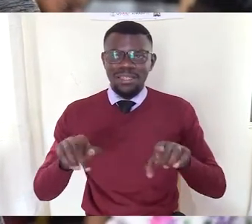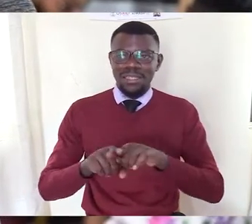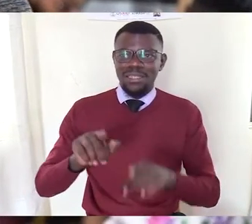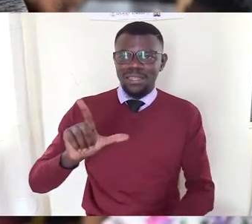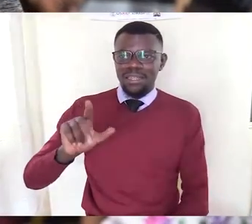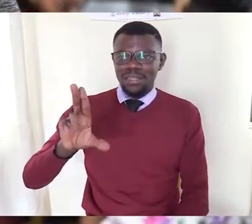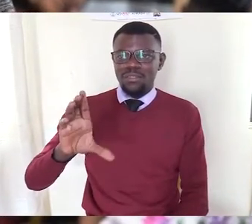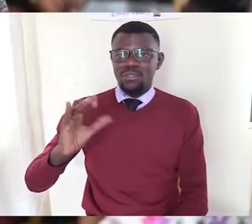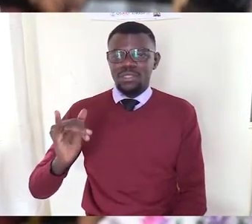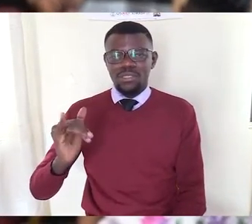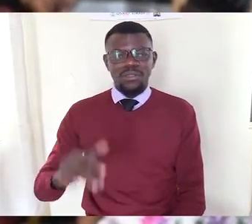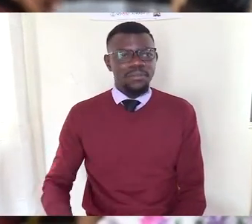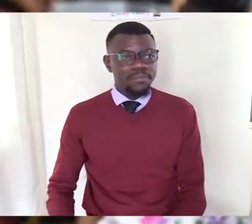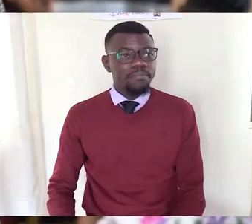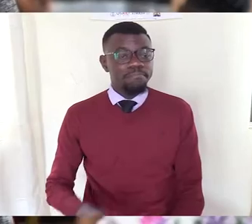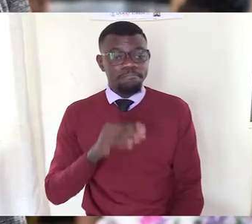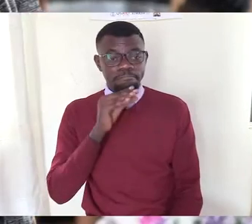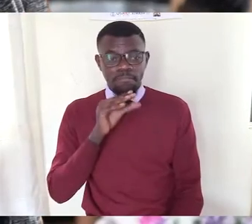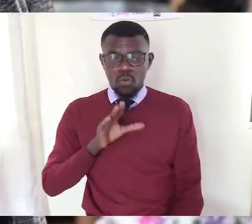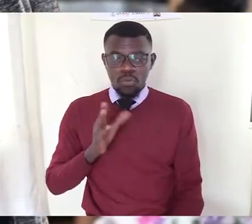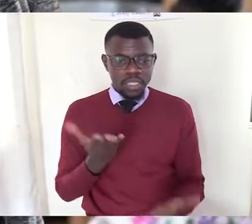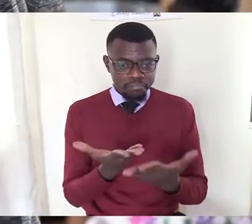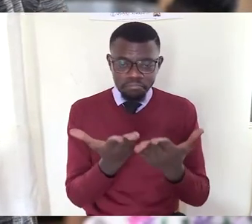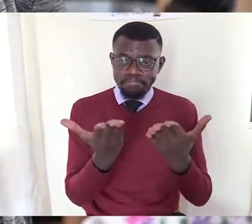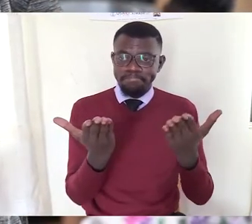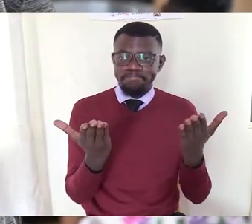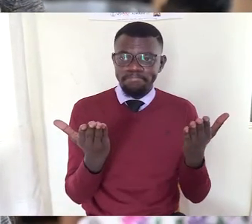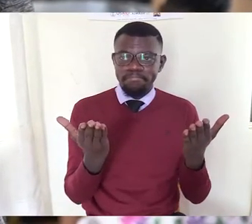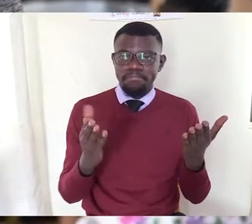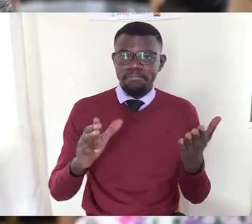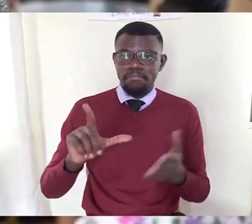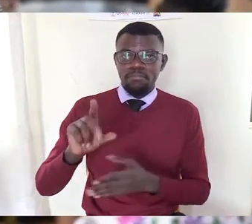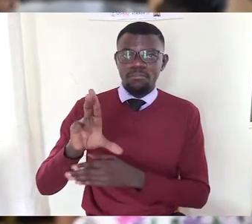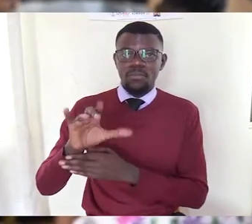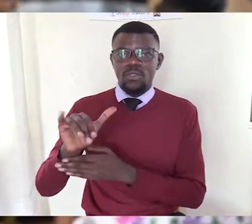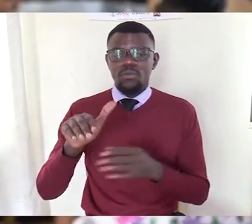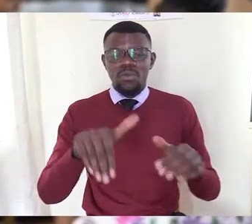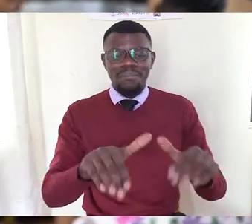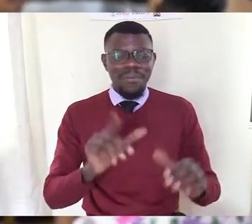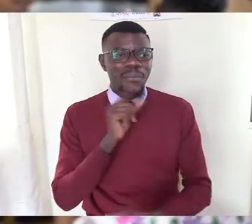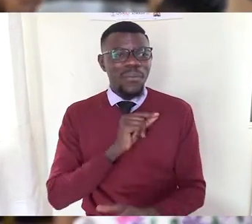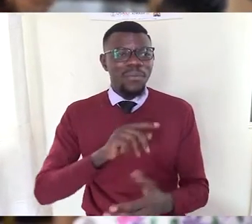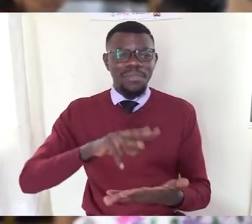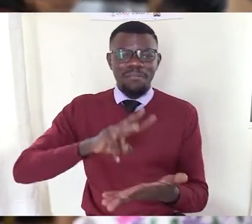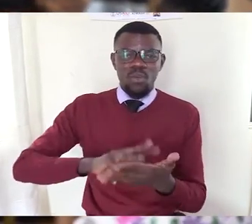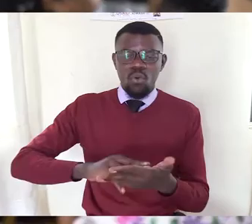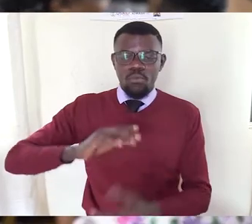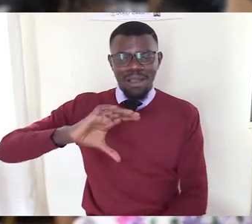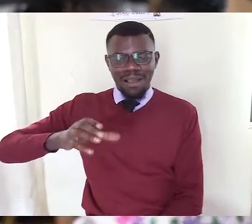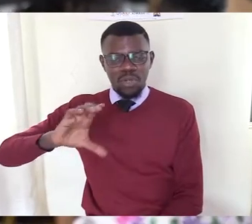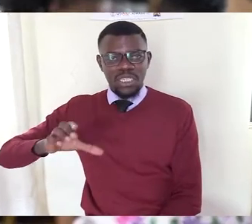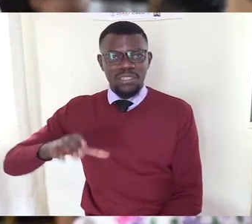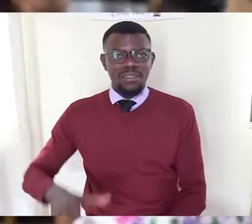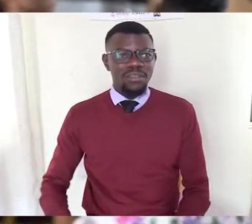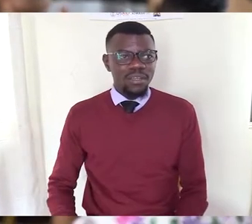it. Ladies and gentlemen, Lucy was buried in Migori County. And